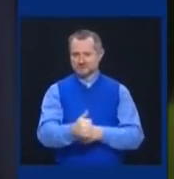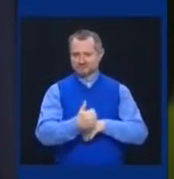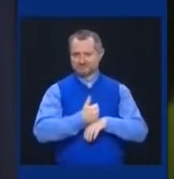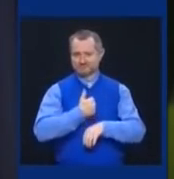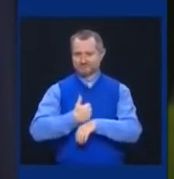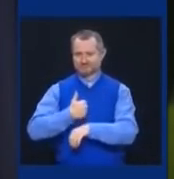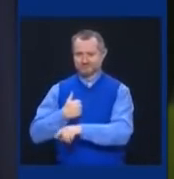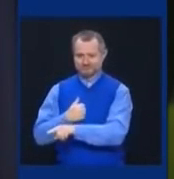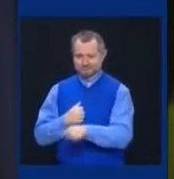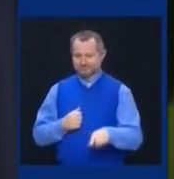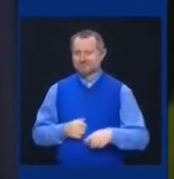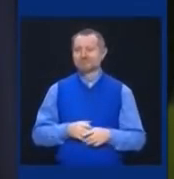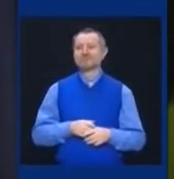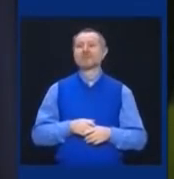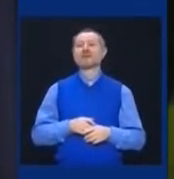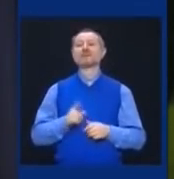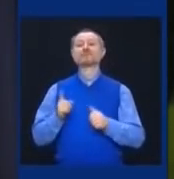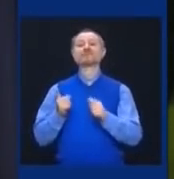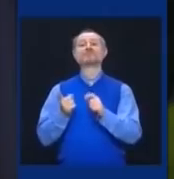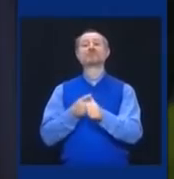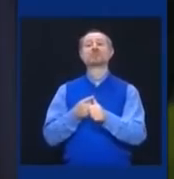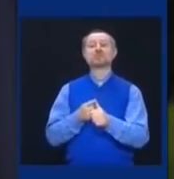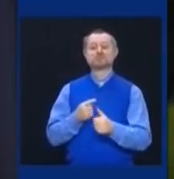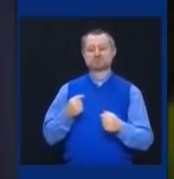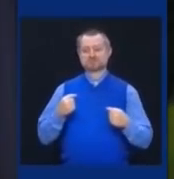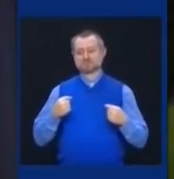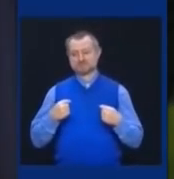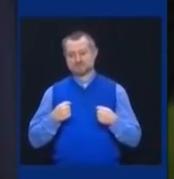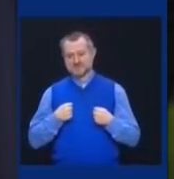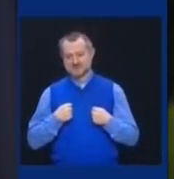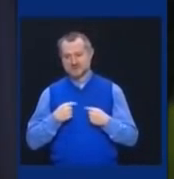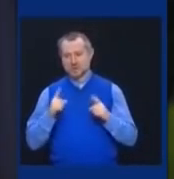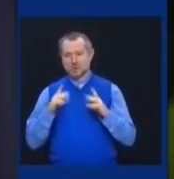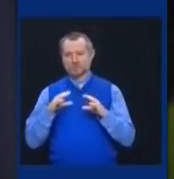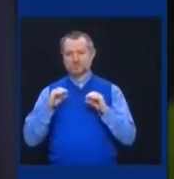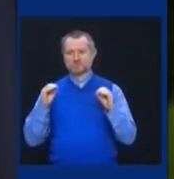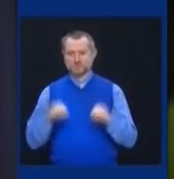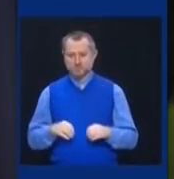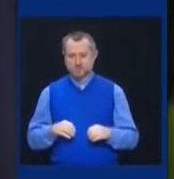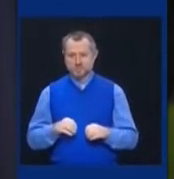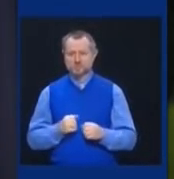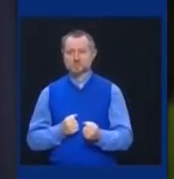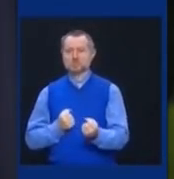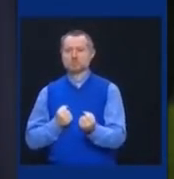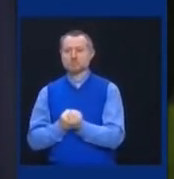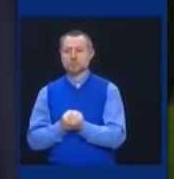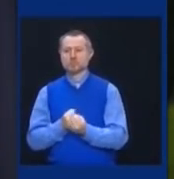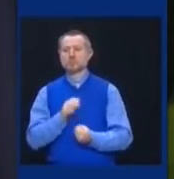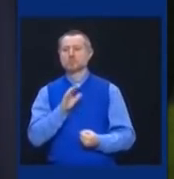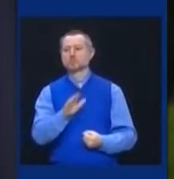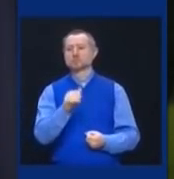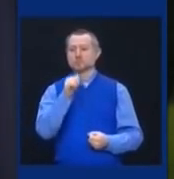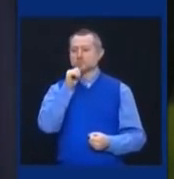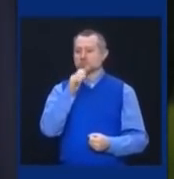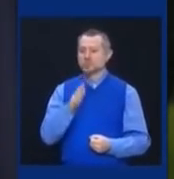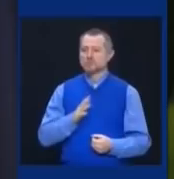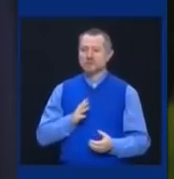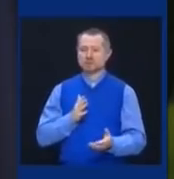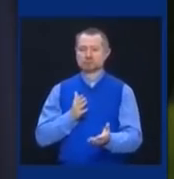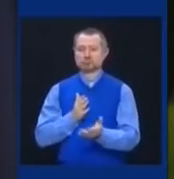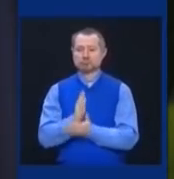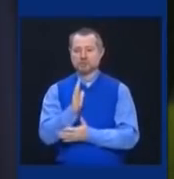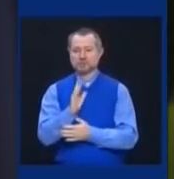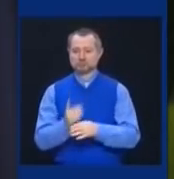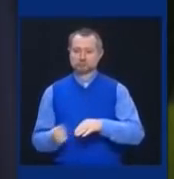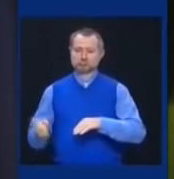First, I fully support a woman's right to come forward. Oh, do you? And I